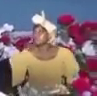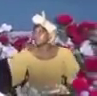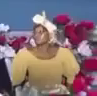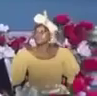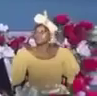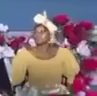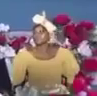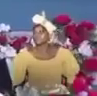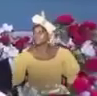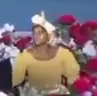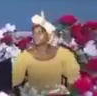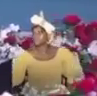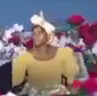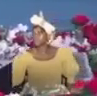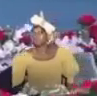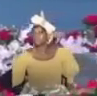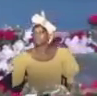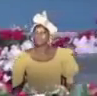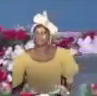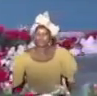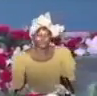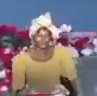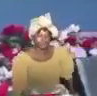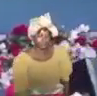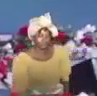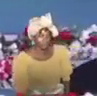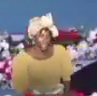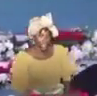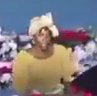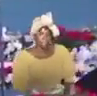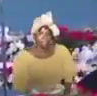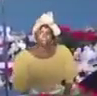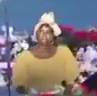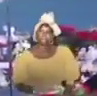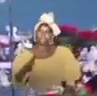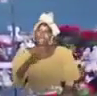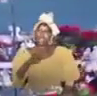This is the air I breathe.